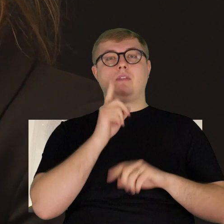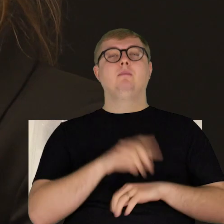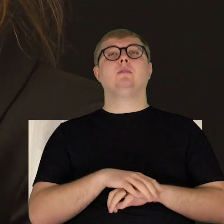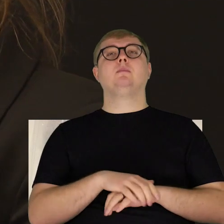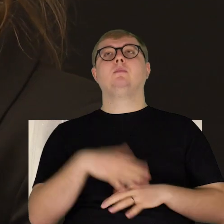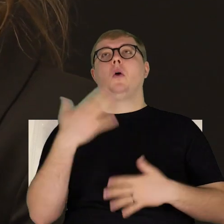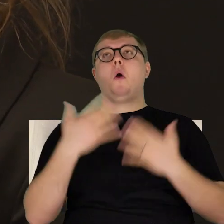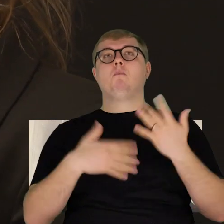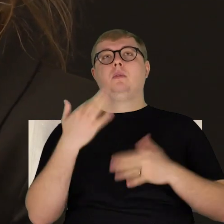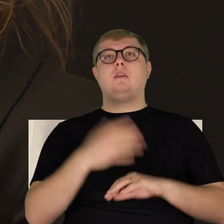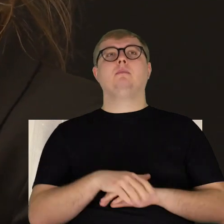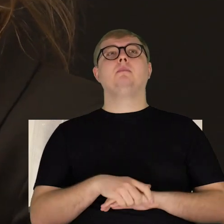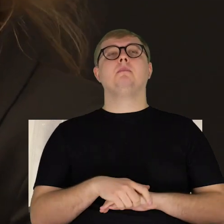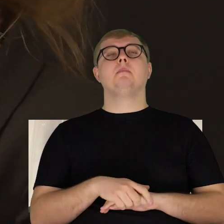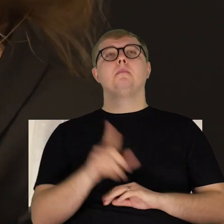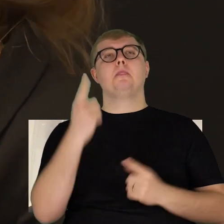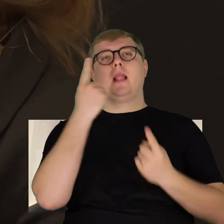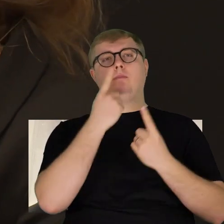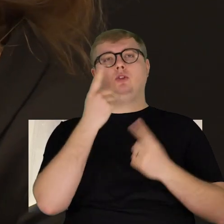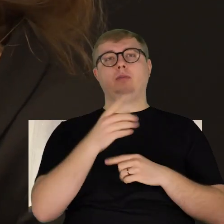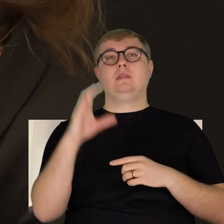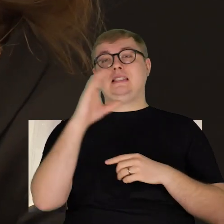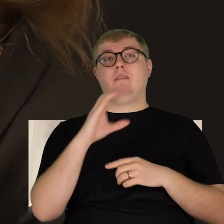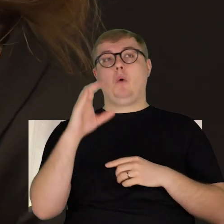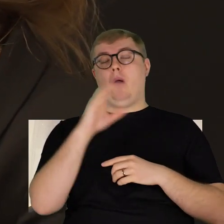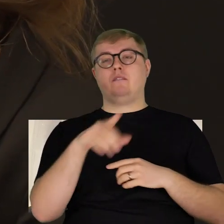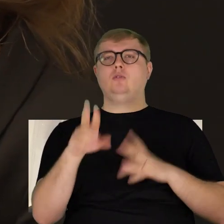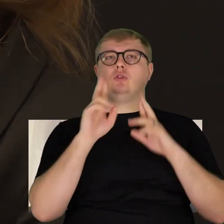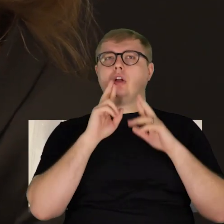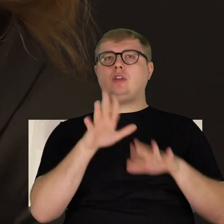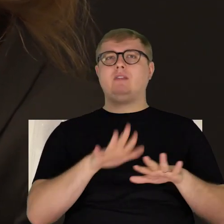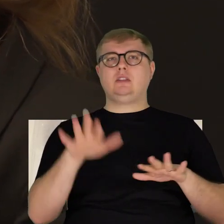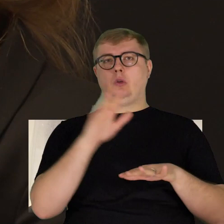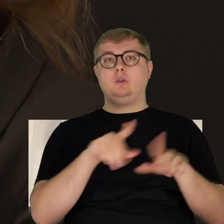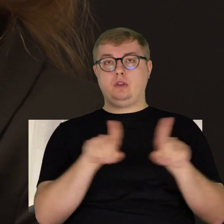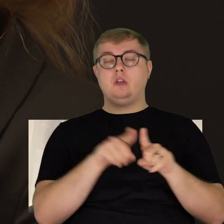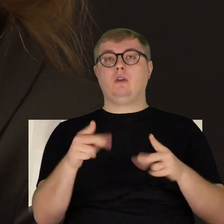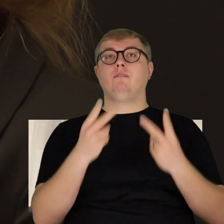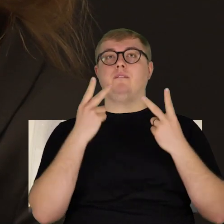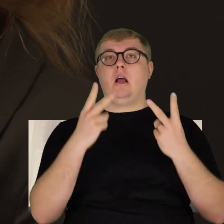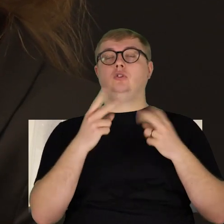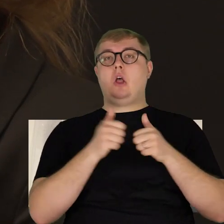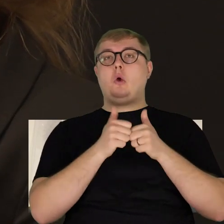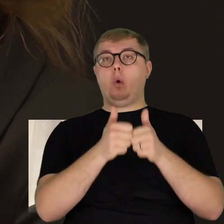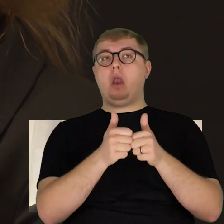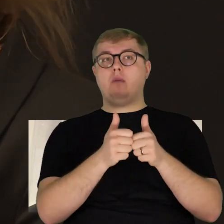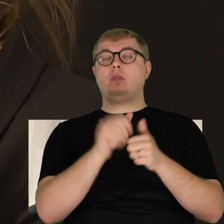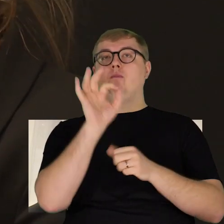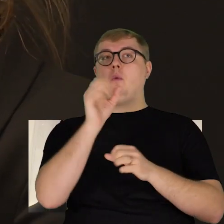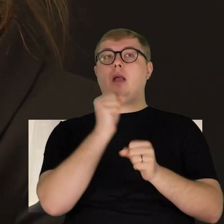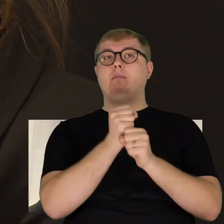do you think the digital dimension of the reality also plays a role in your work, in your